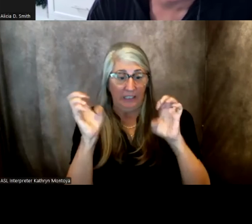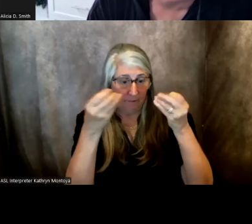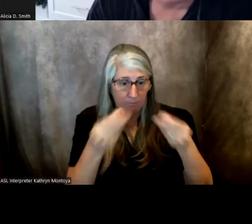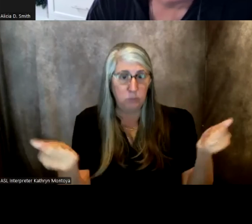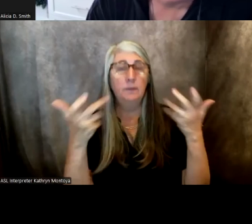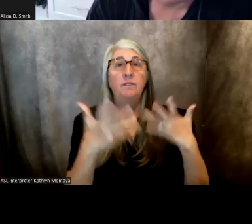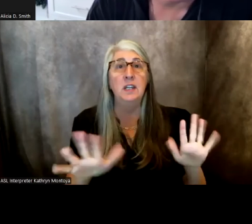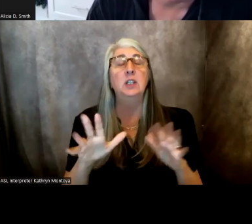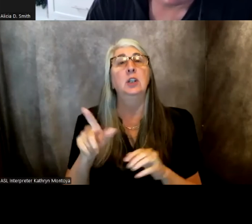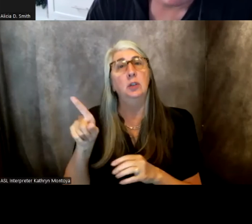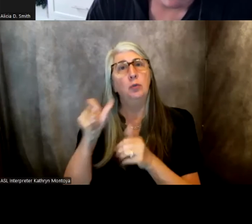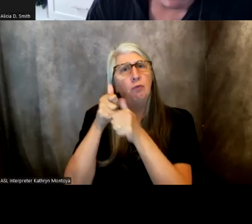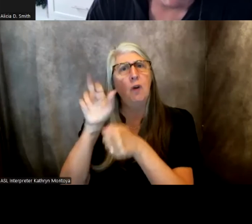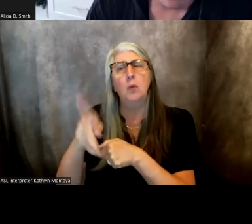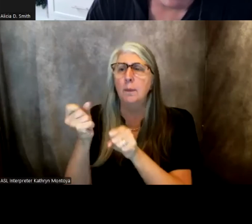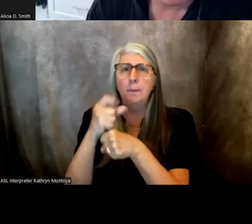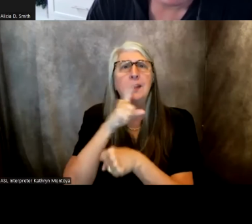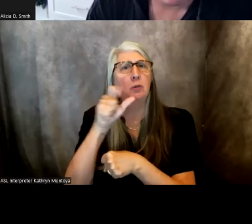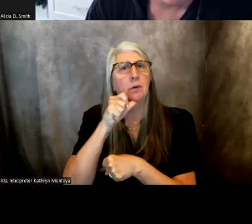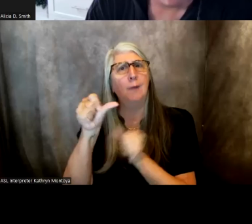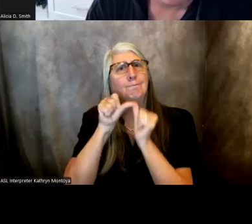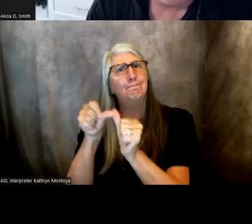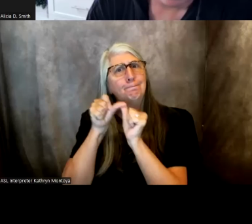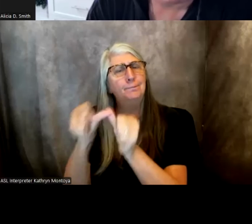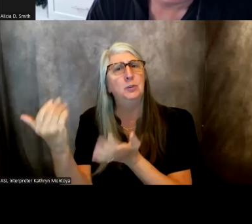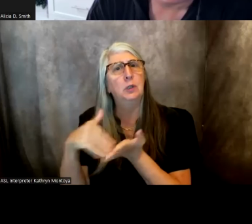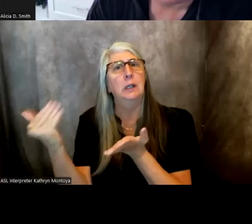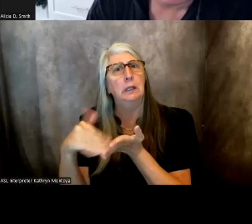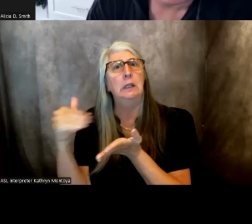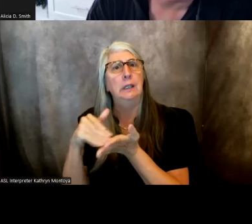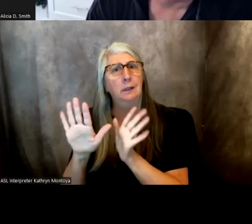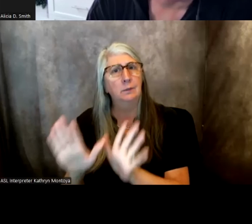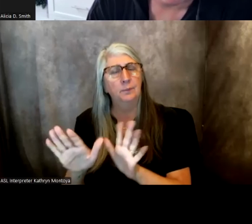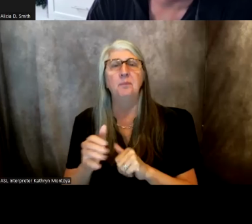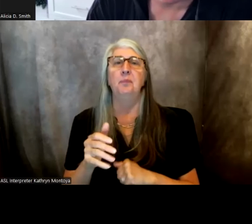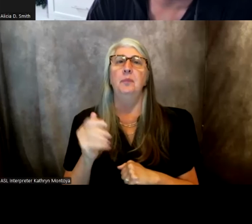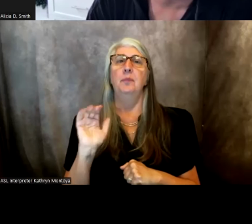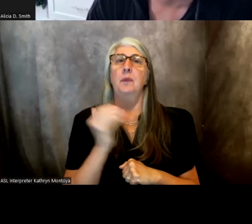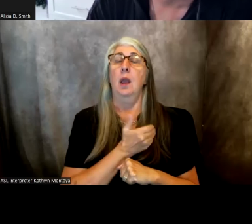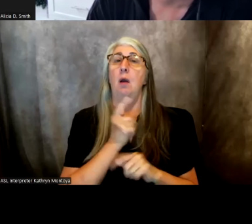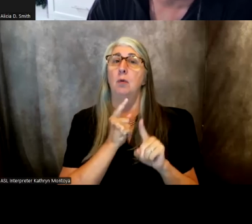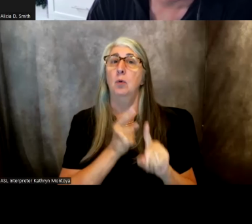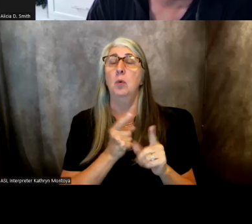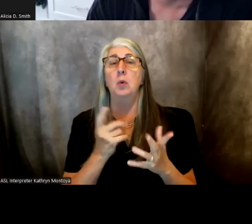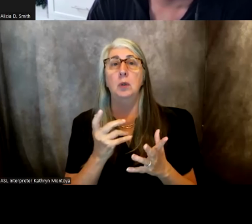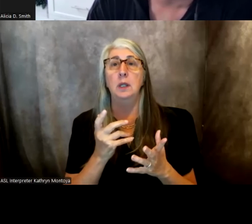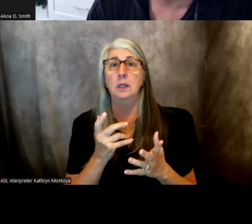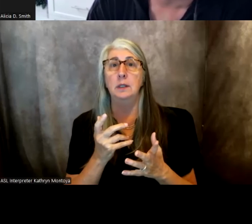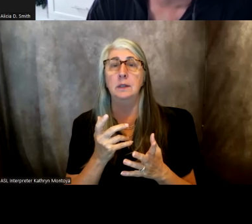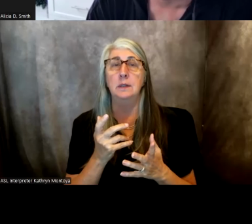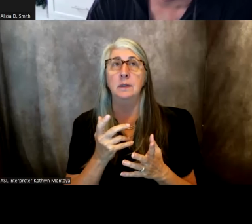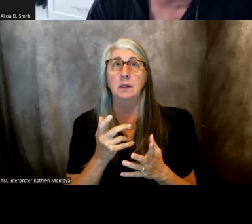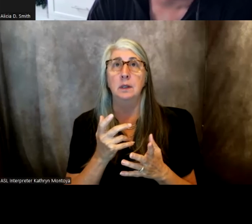not persist. Our preference, our desire is that we minimize those least